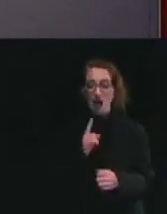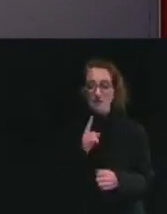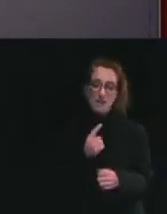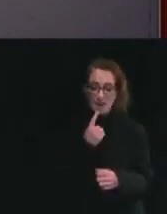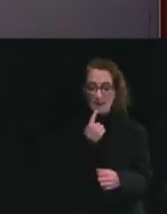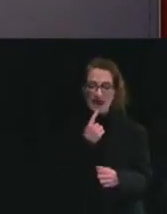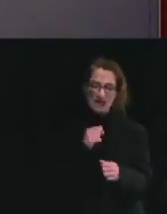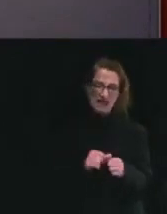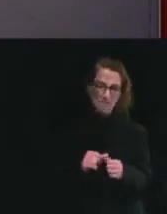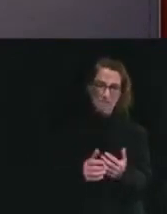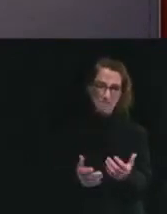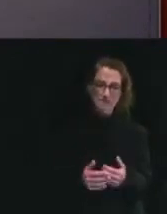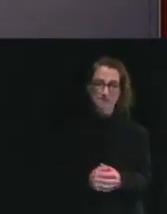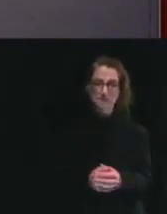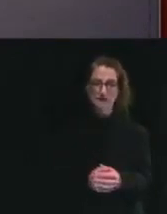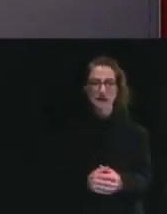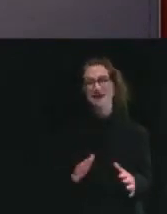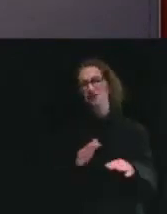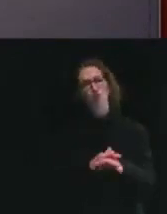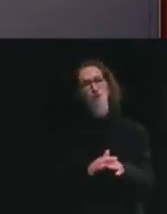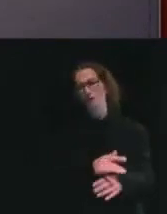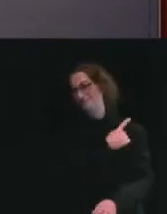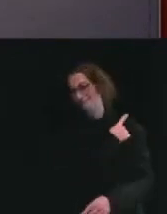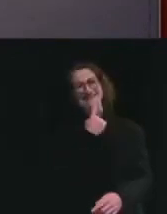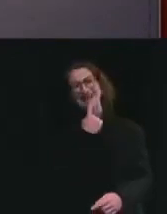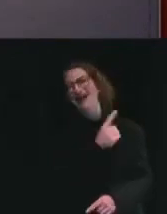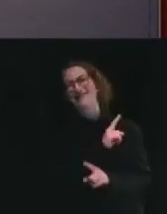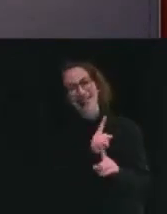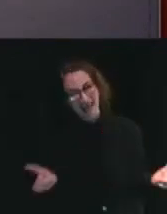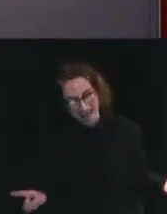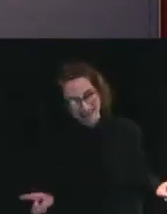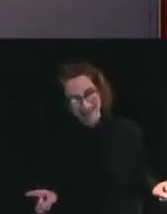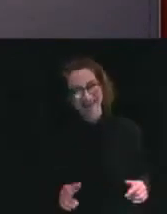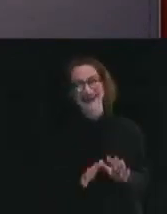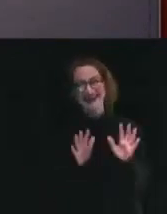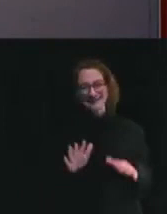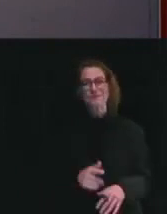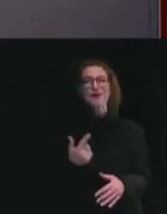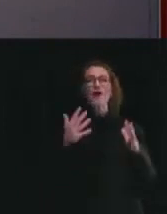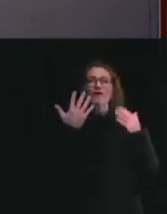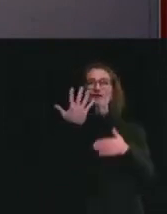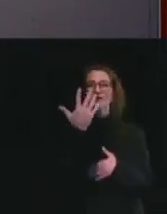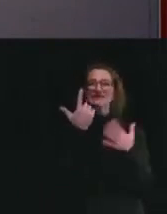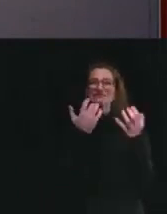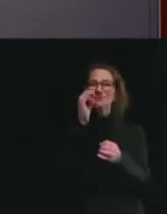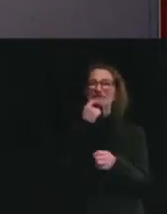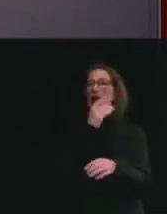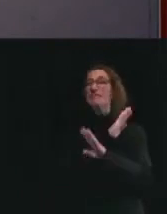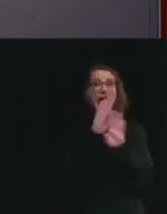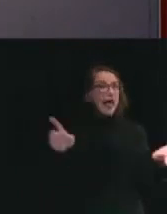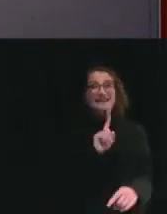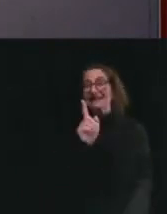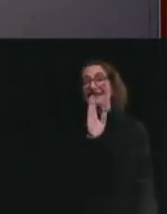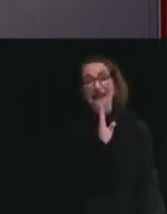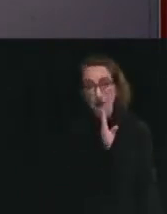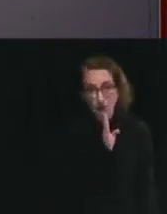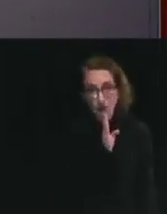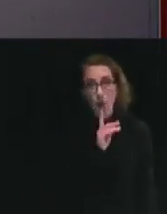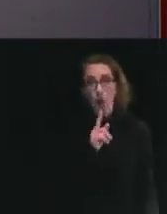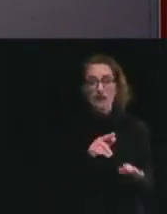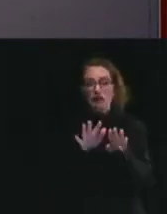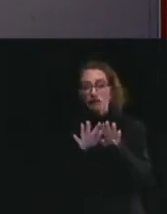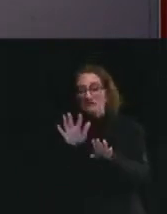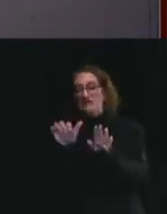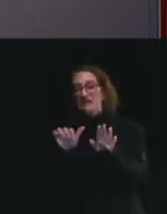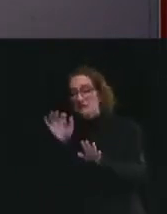Sorry. Almost 75% said, no, my retirement will not be enough at any rate. And about 16% said,